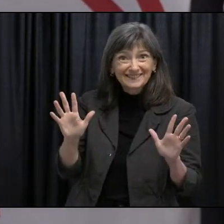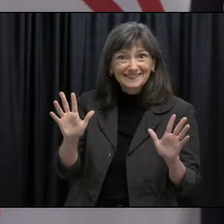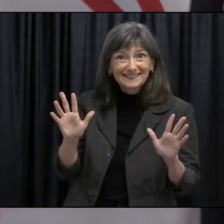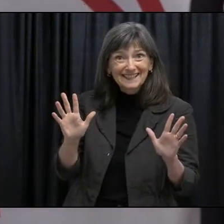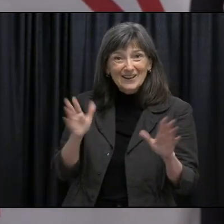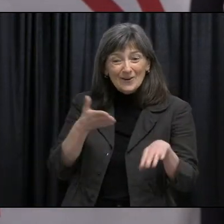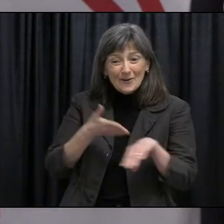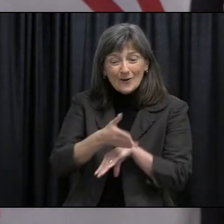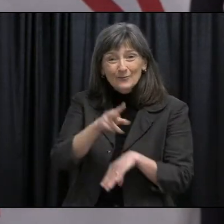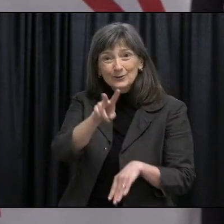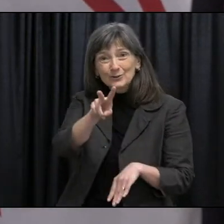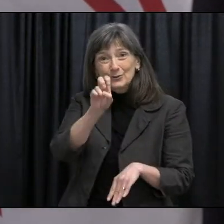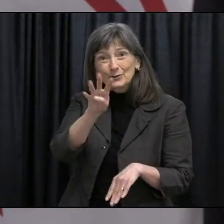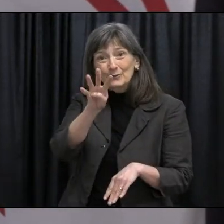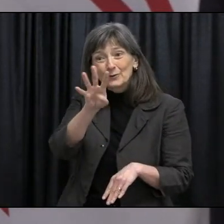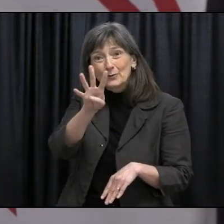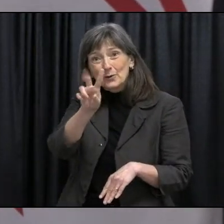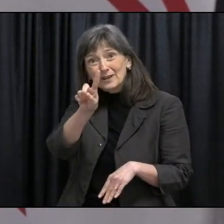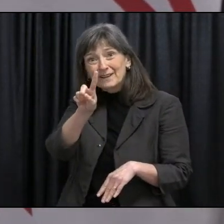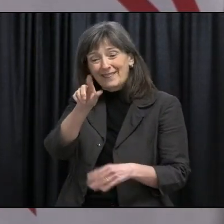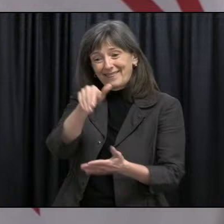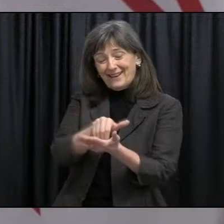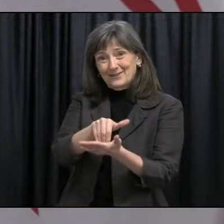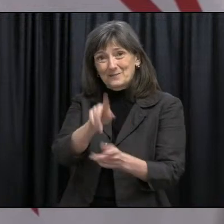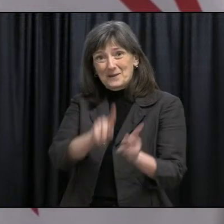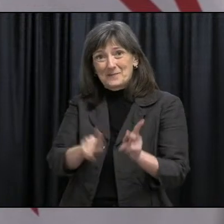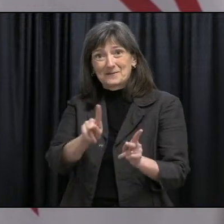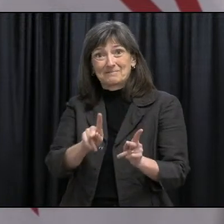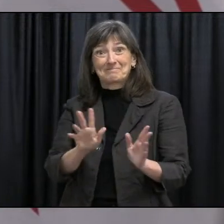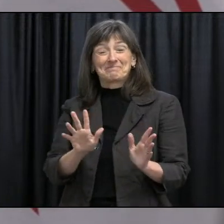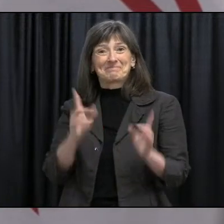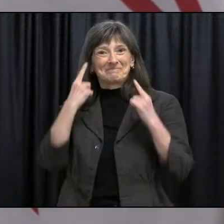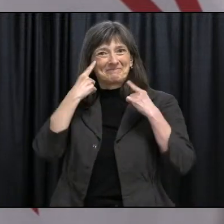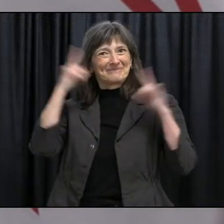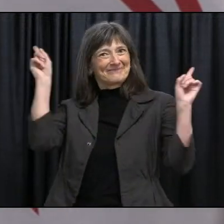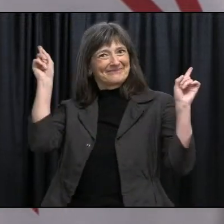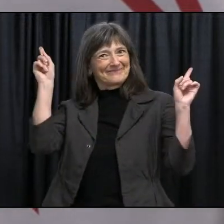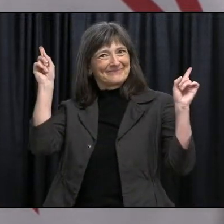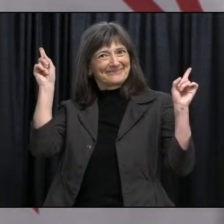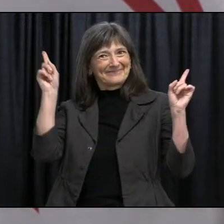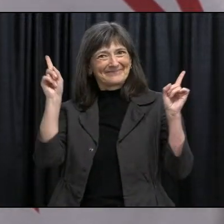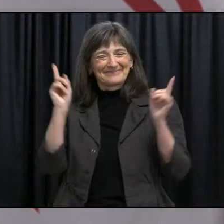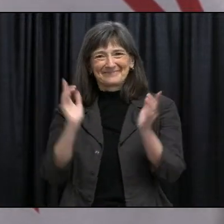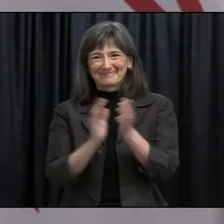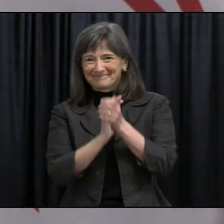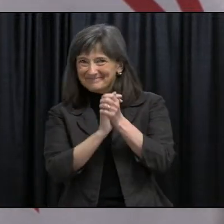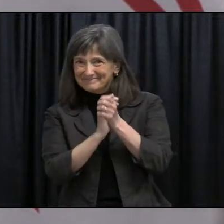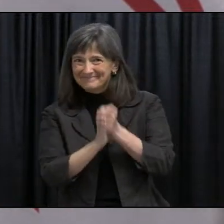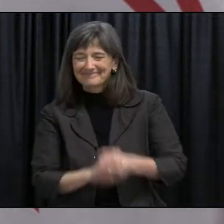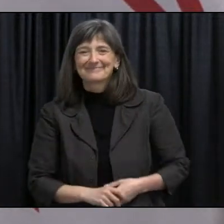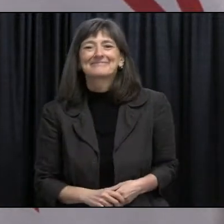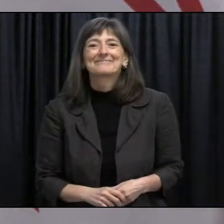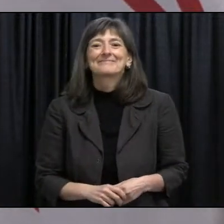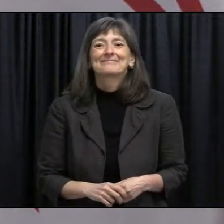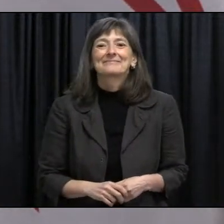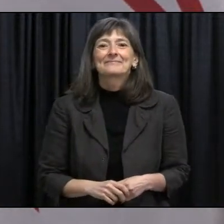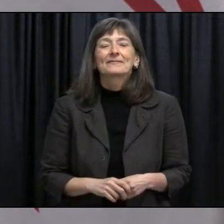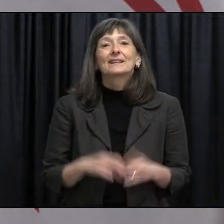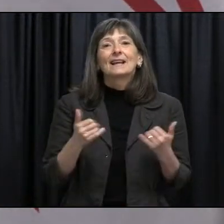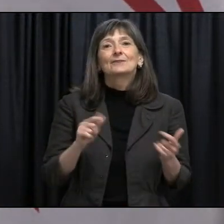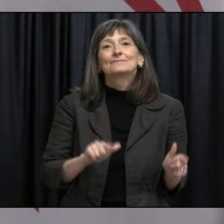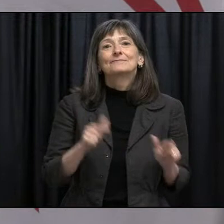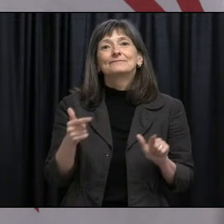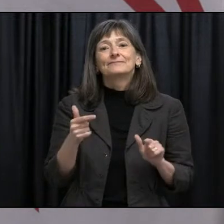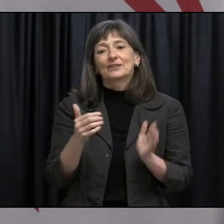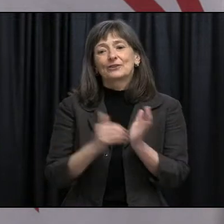more than 241,000 people. That's a great accomplishment. So let's keep all that up. With that said, I'll turn things now